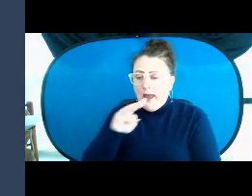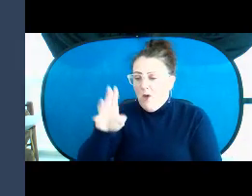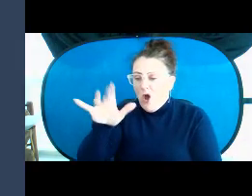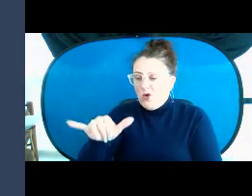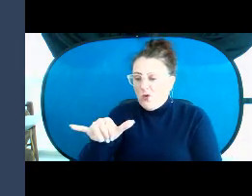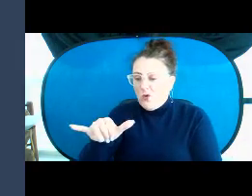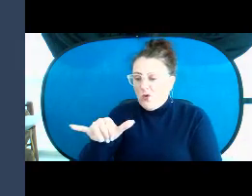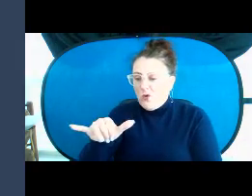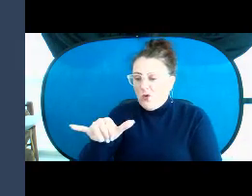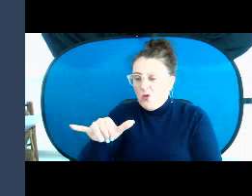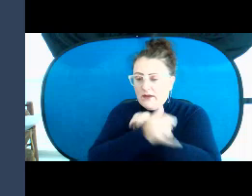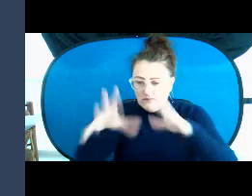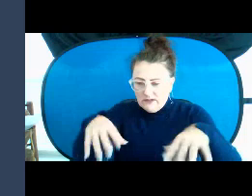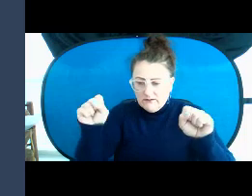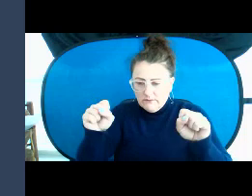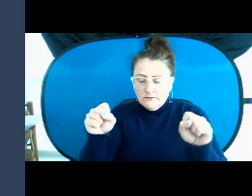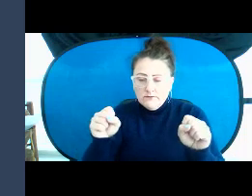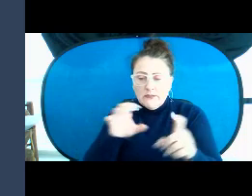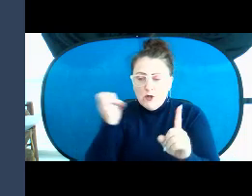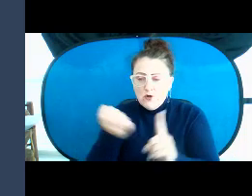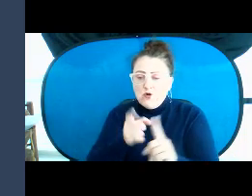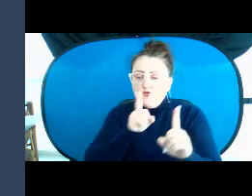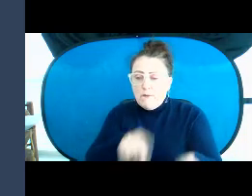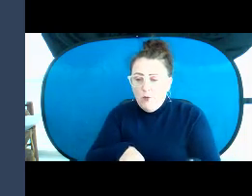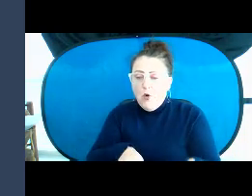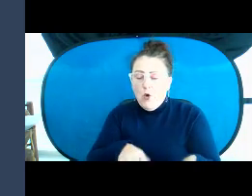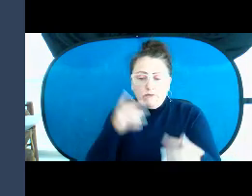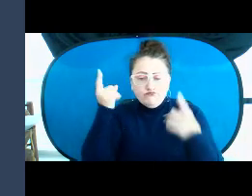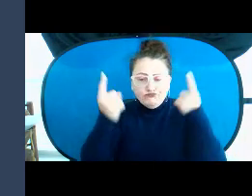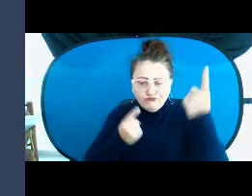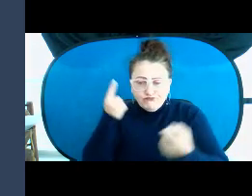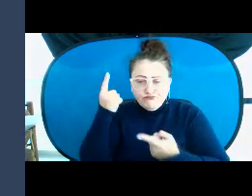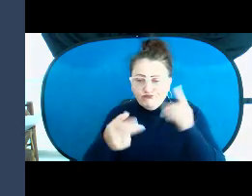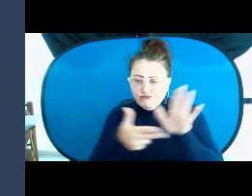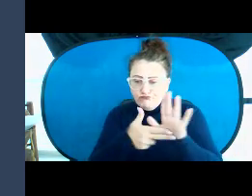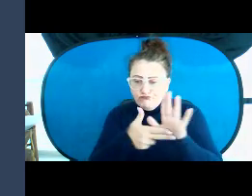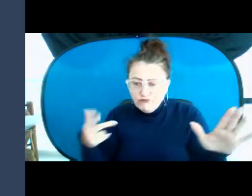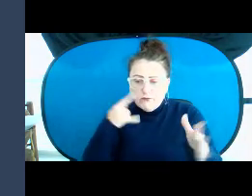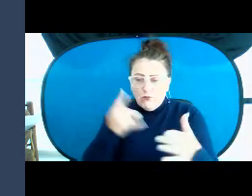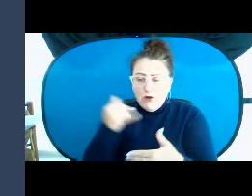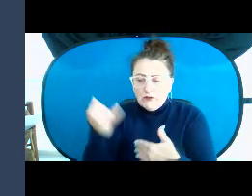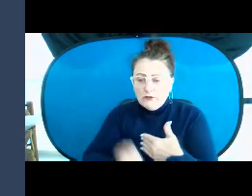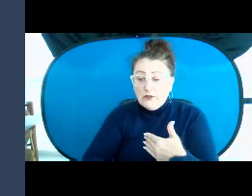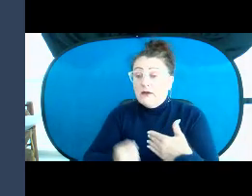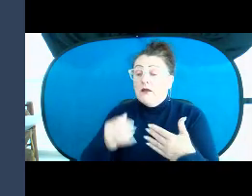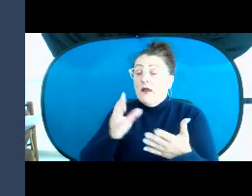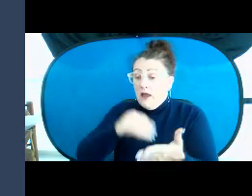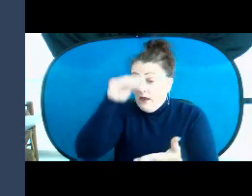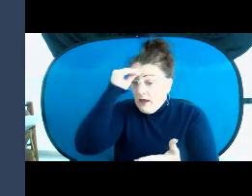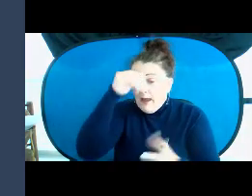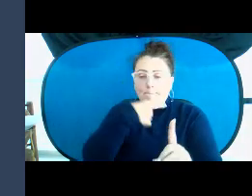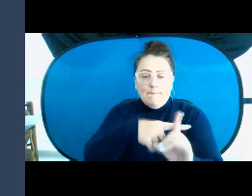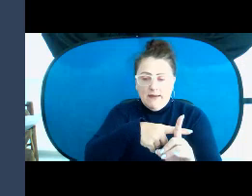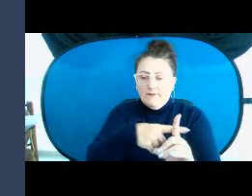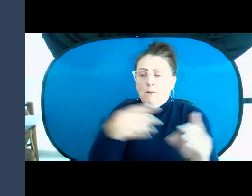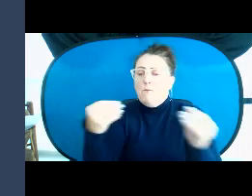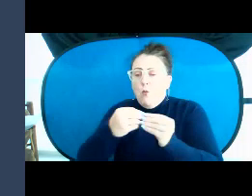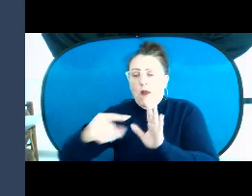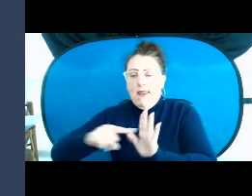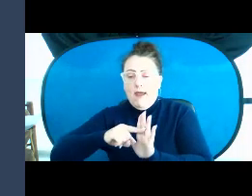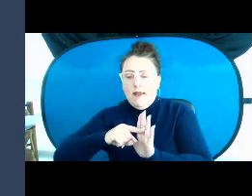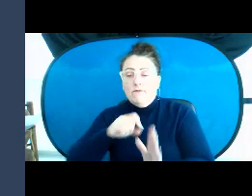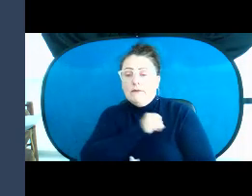an environmental impact report and statement of overriding considerations for this project, finding benefits outweigh the impacts. Staff has